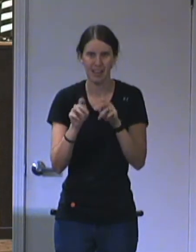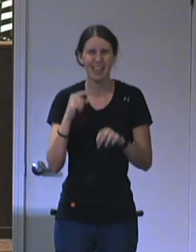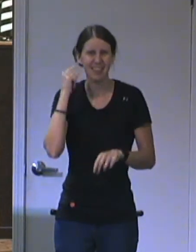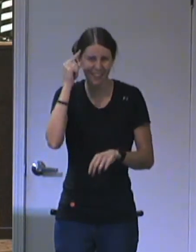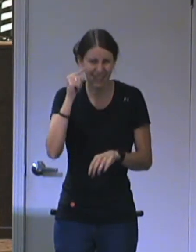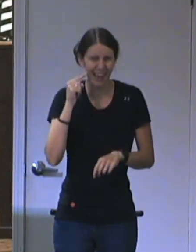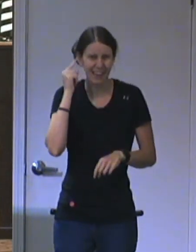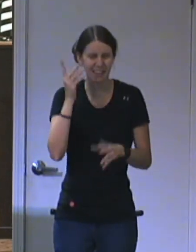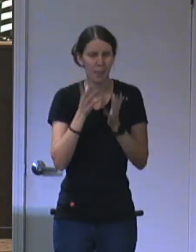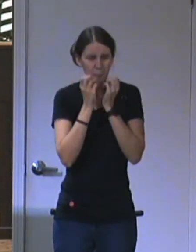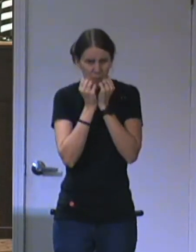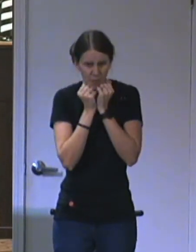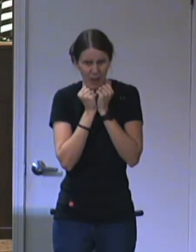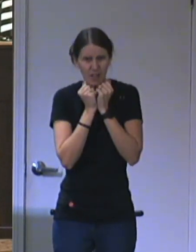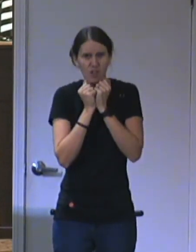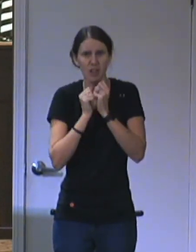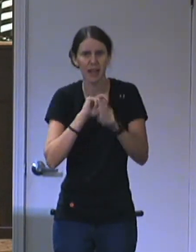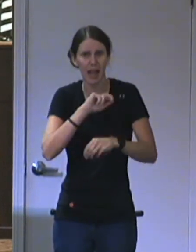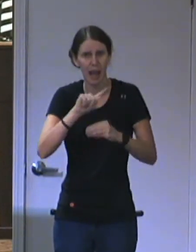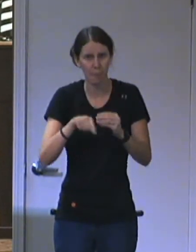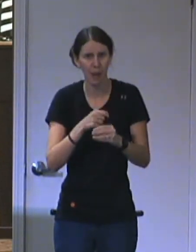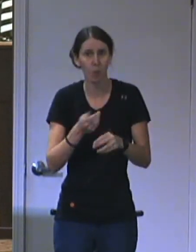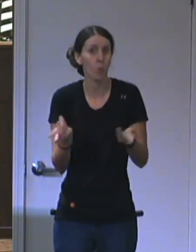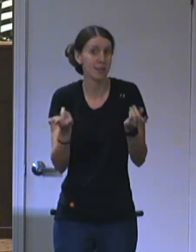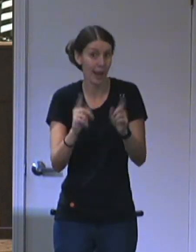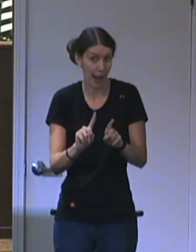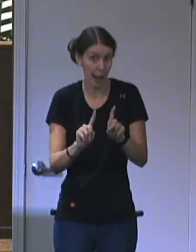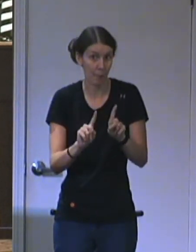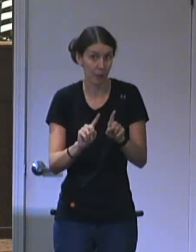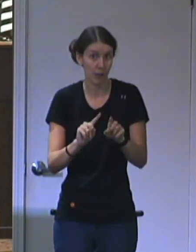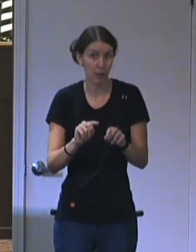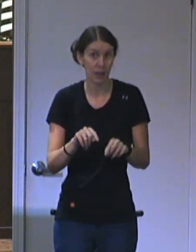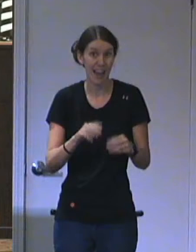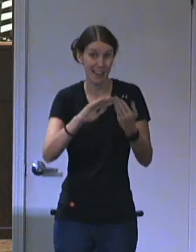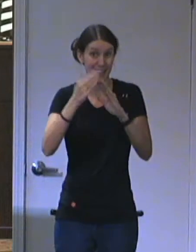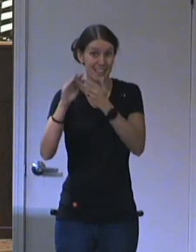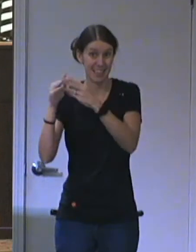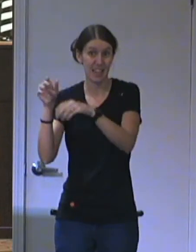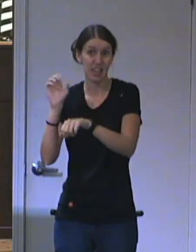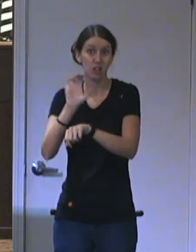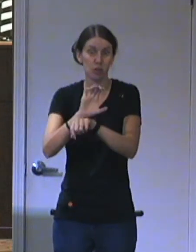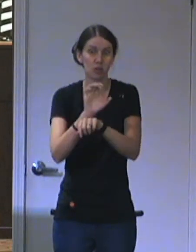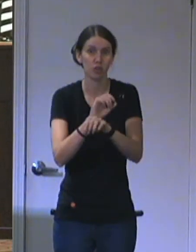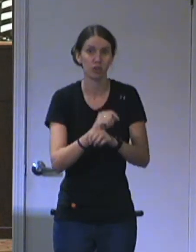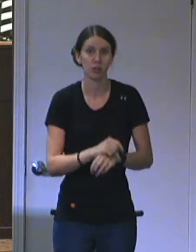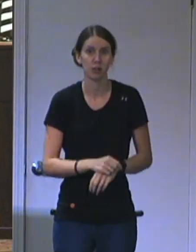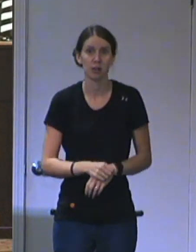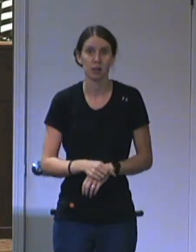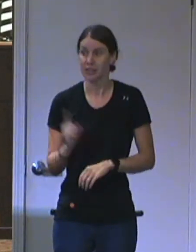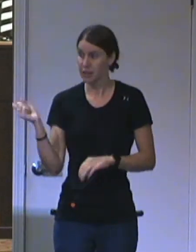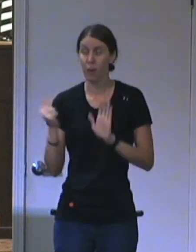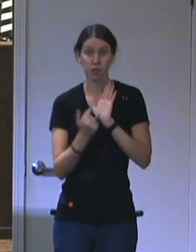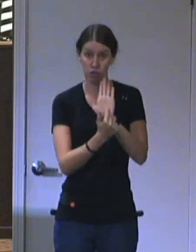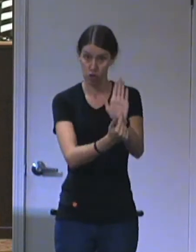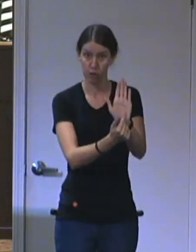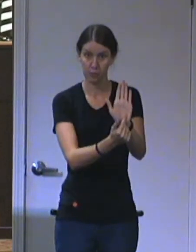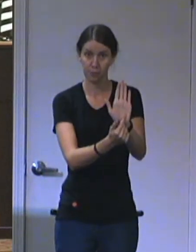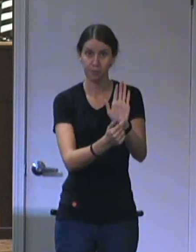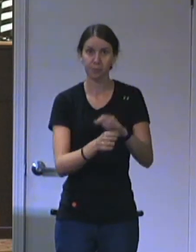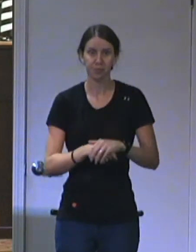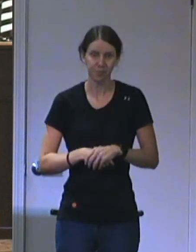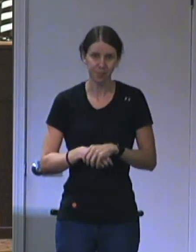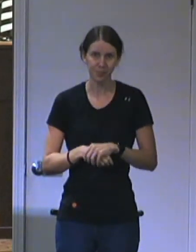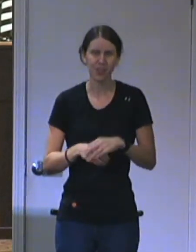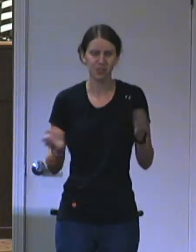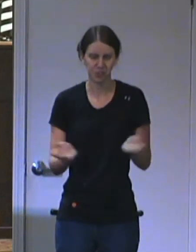He's concerned about what's going on there in Philippi, and he wants to come back and show you that he cares. Be there to support you